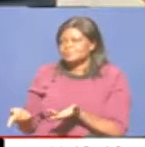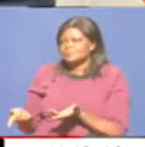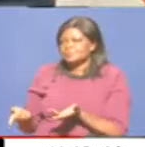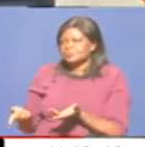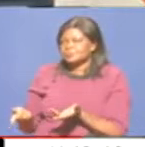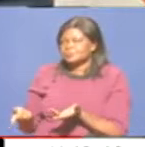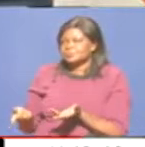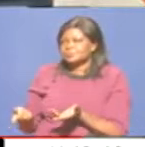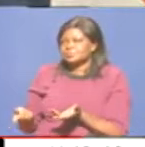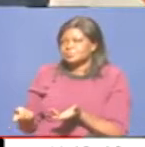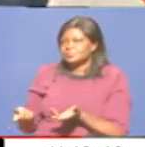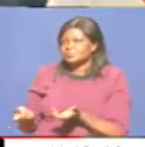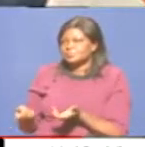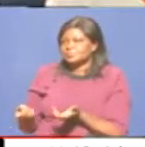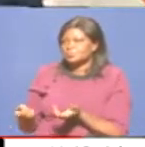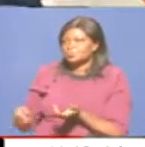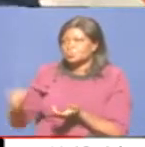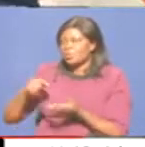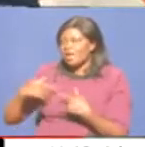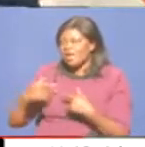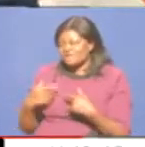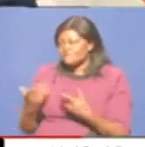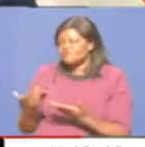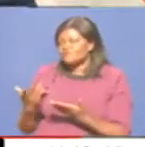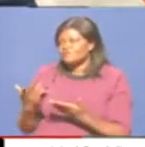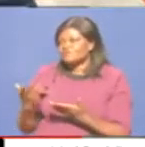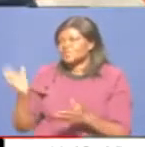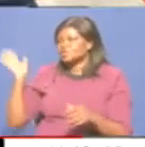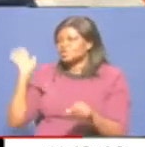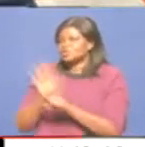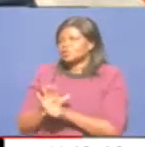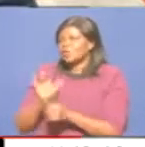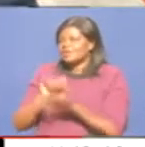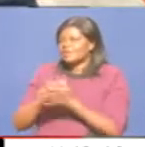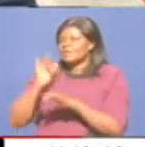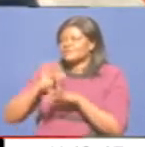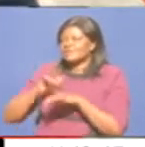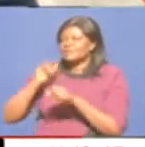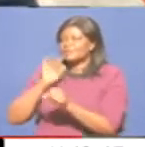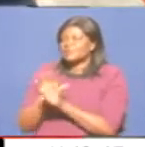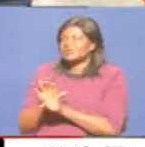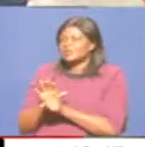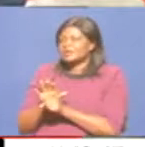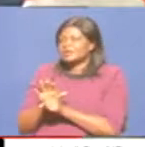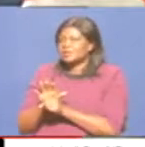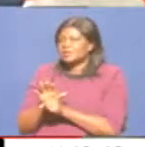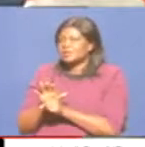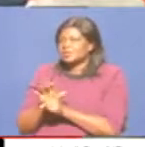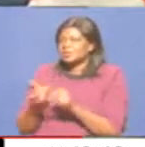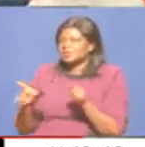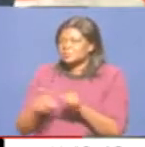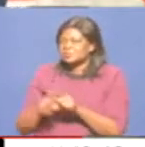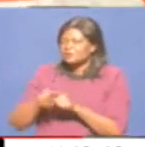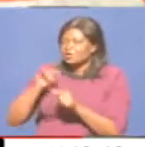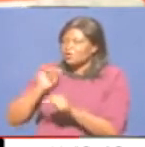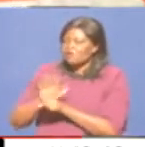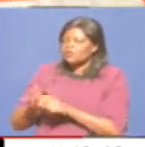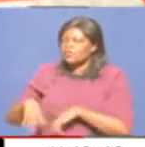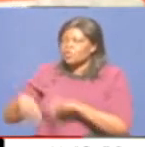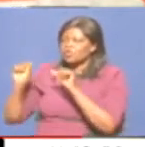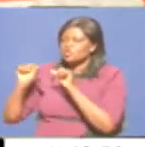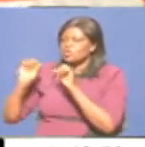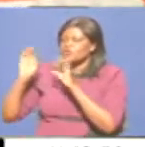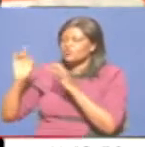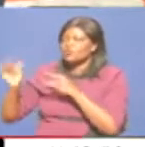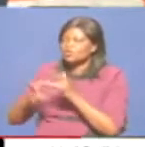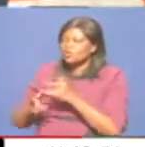Mm-hmm. I mean, we have so much that has been affected by COVID. COVID is still going to be with us here. Mm-hmm. If you look at the property